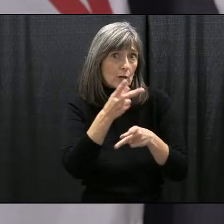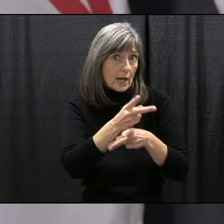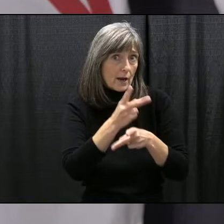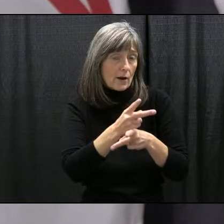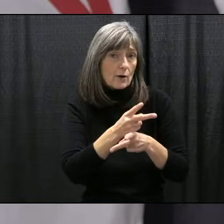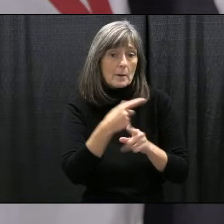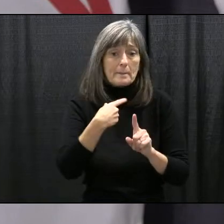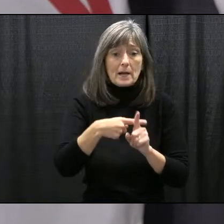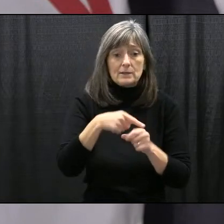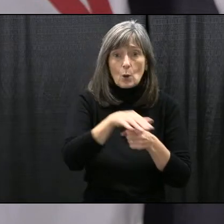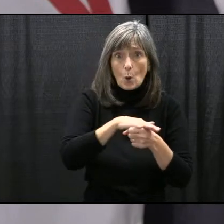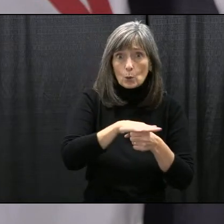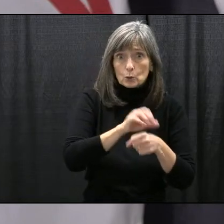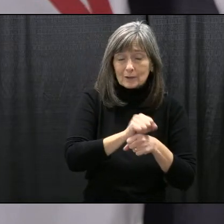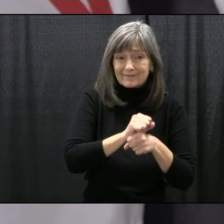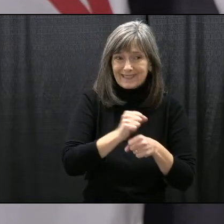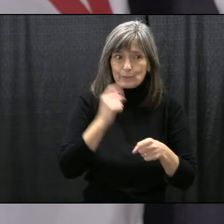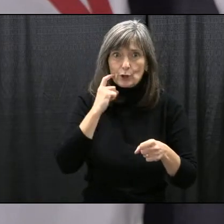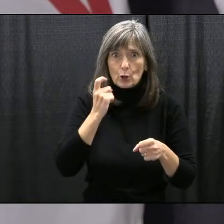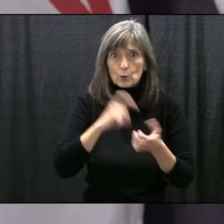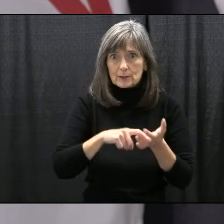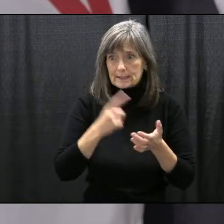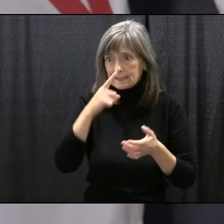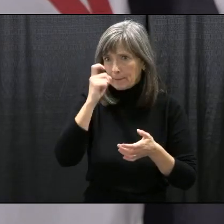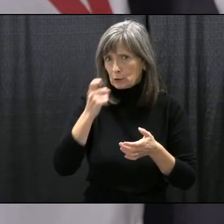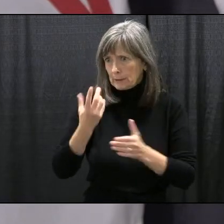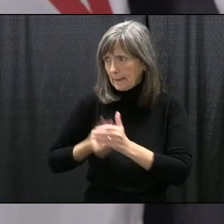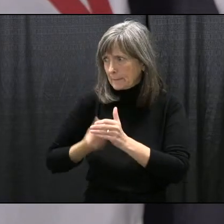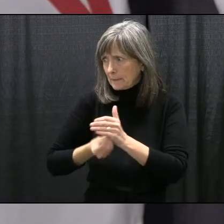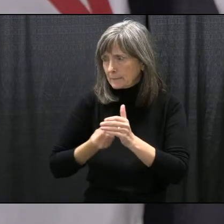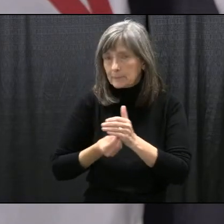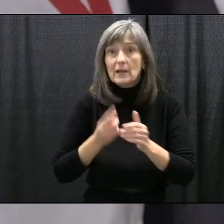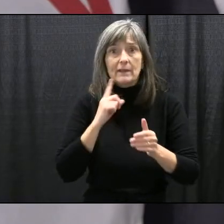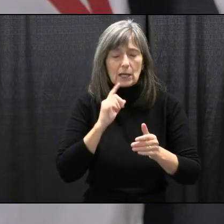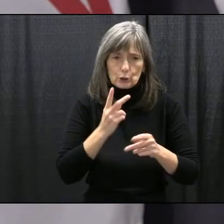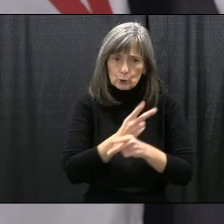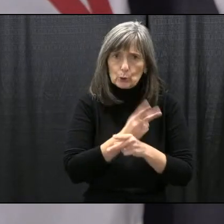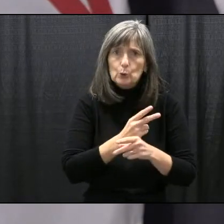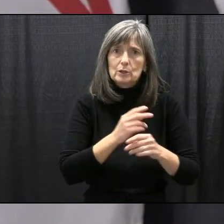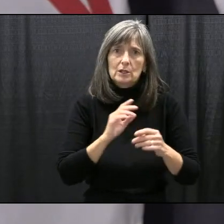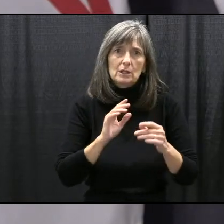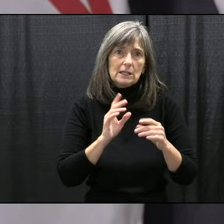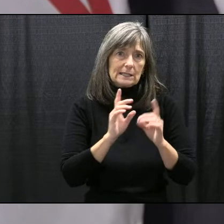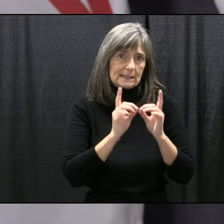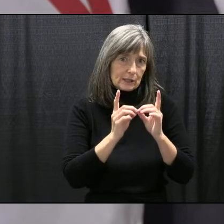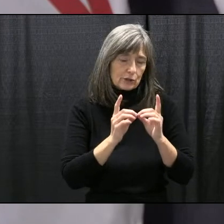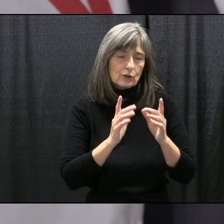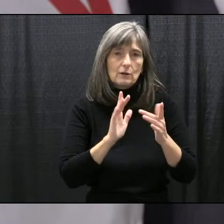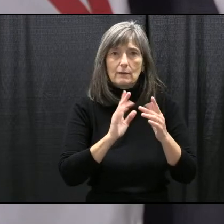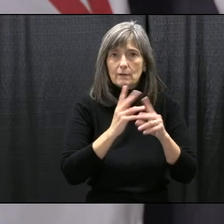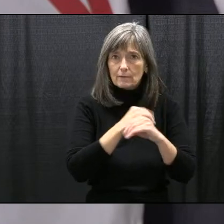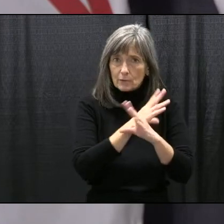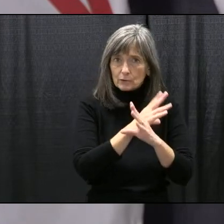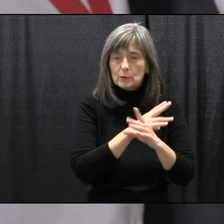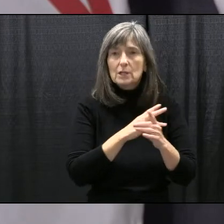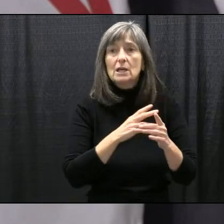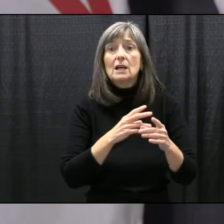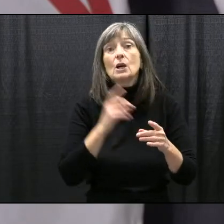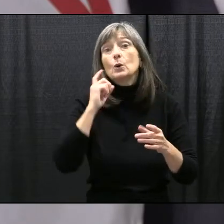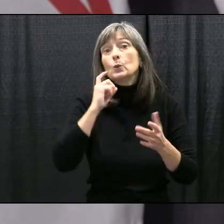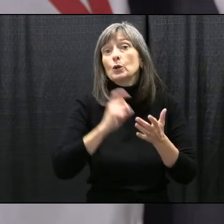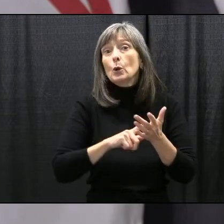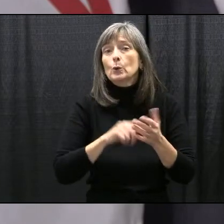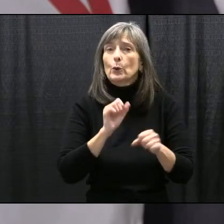gaps that have appeared over the summer. Traditionally, we see improvements towards the winter as the